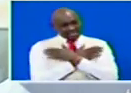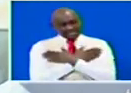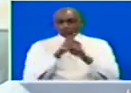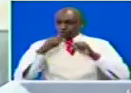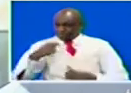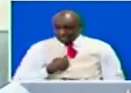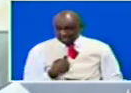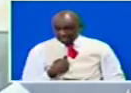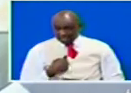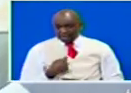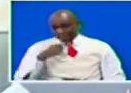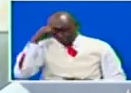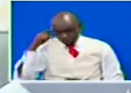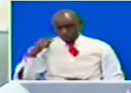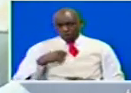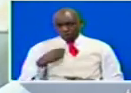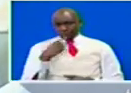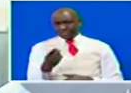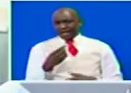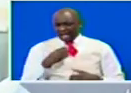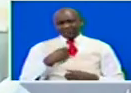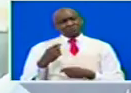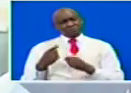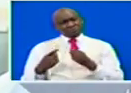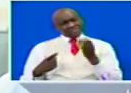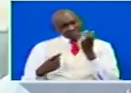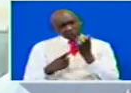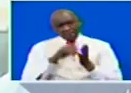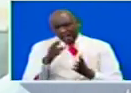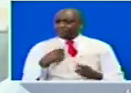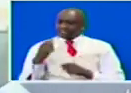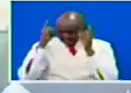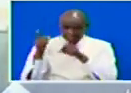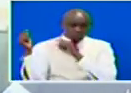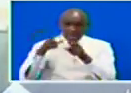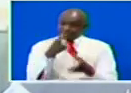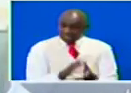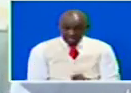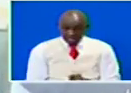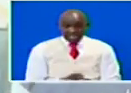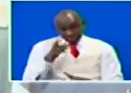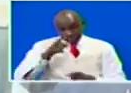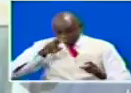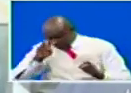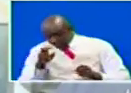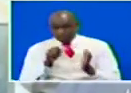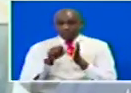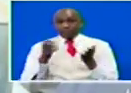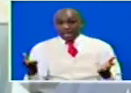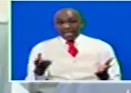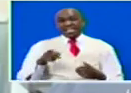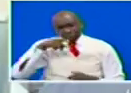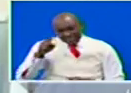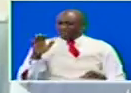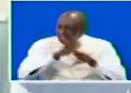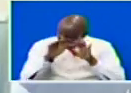and because of the expertise that John has, that is why I opted to come and bring my vehicle for him to check it out. Because he has all